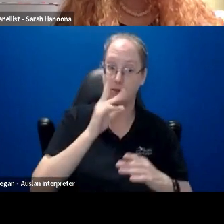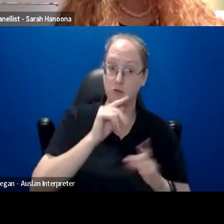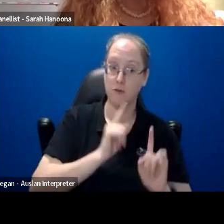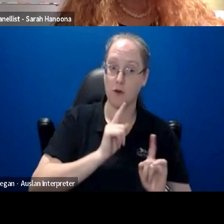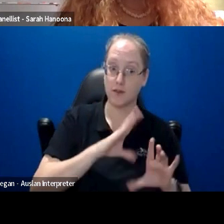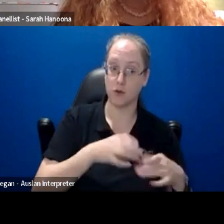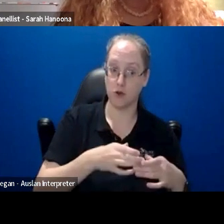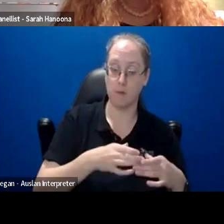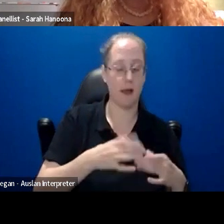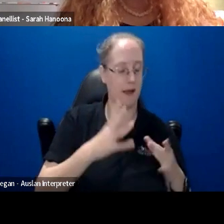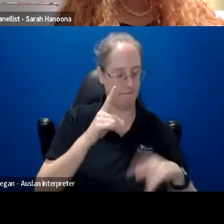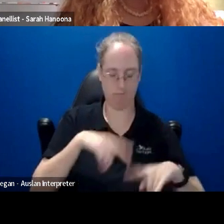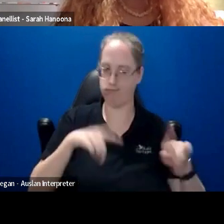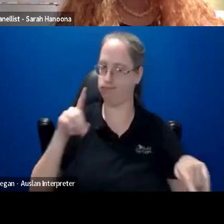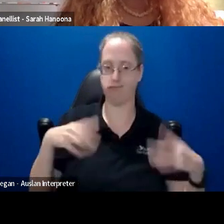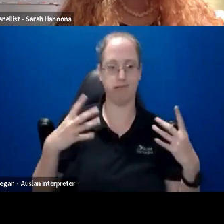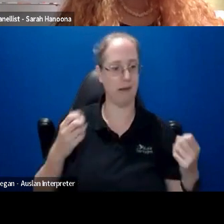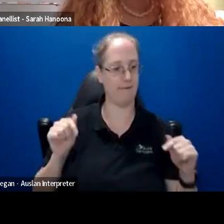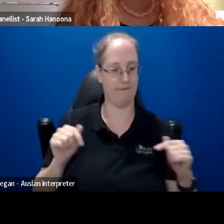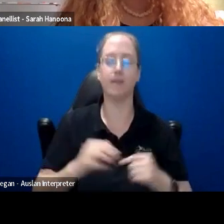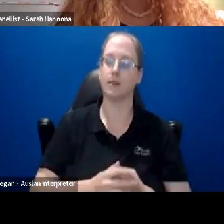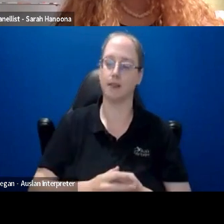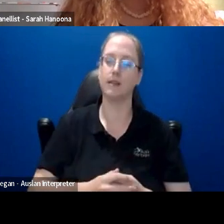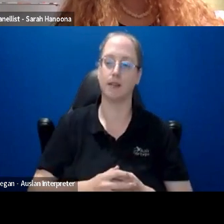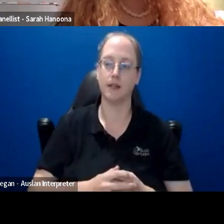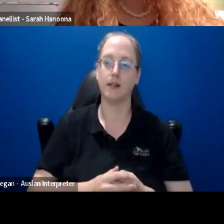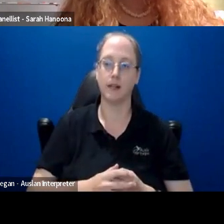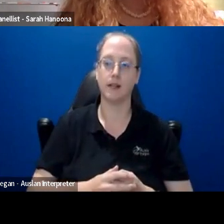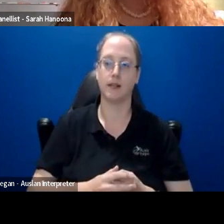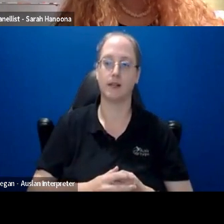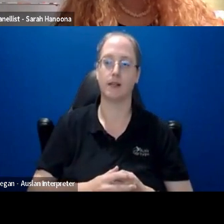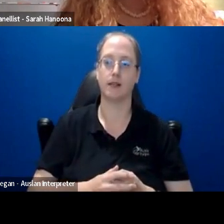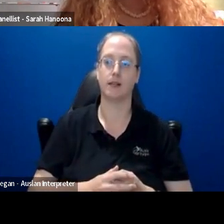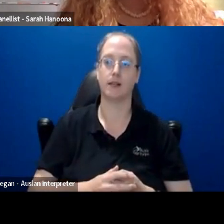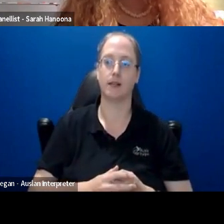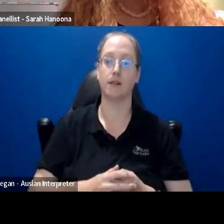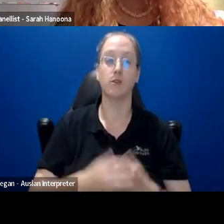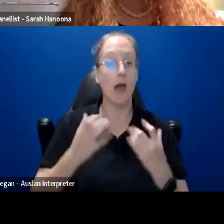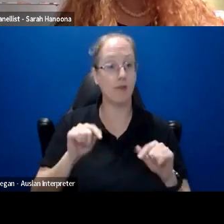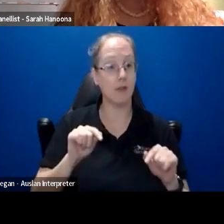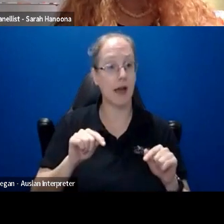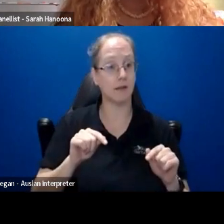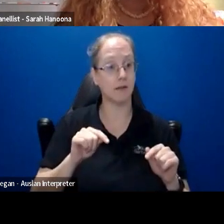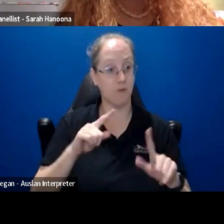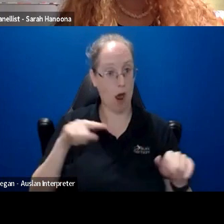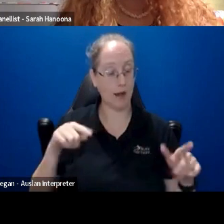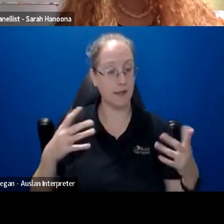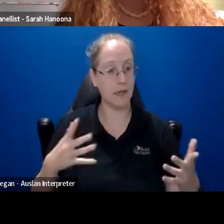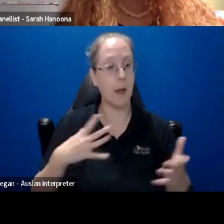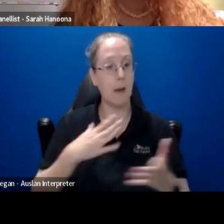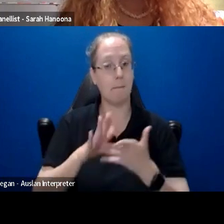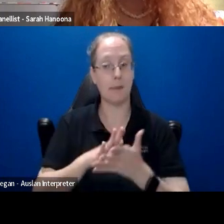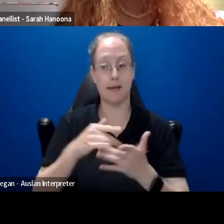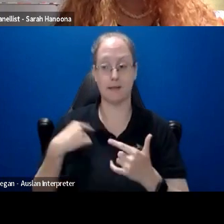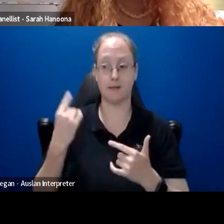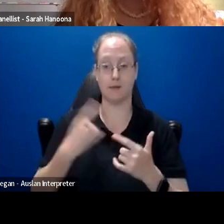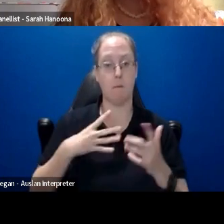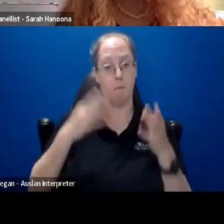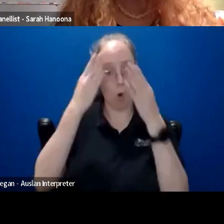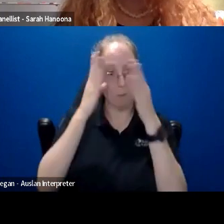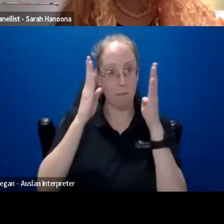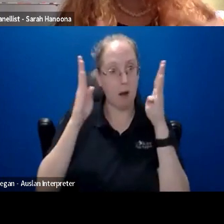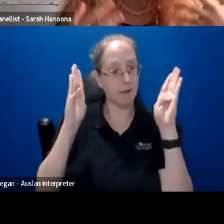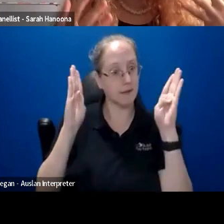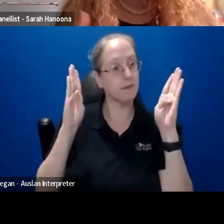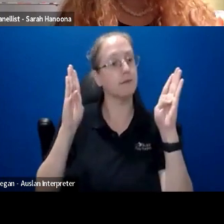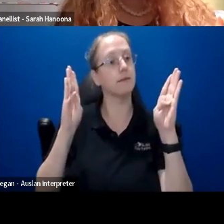of diversity. So having this diversity is creating an open-minded space for other, like the people who are